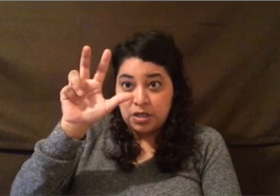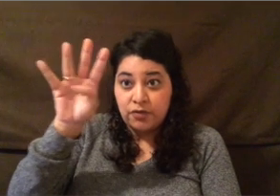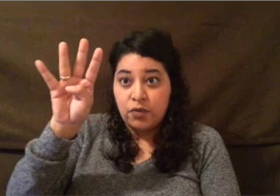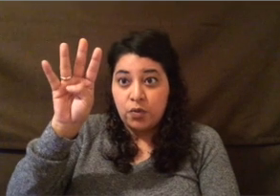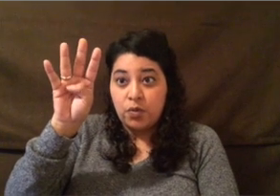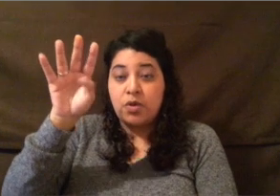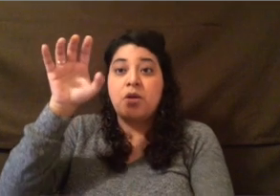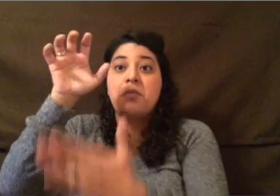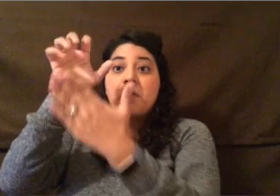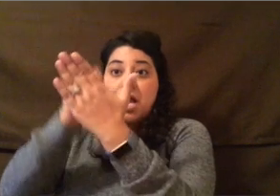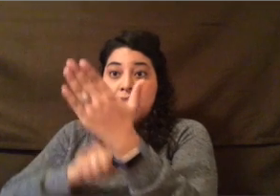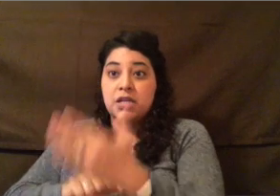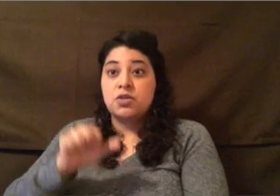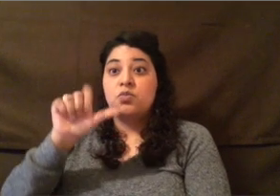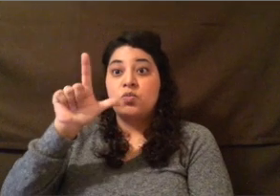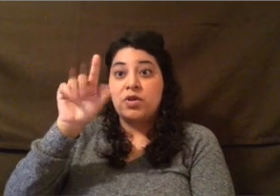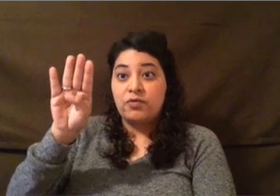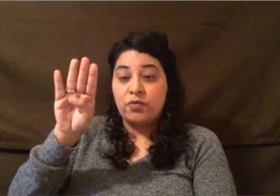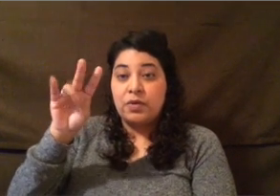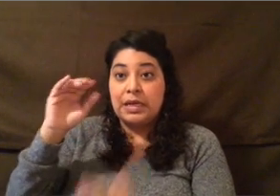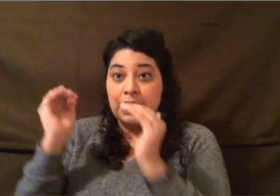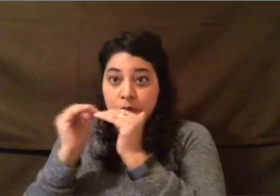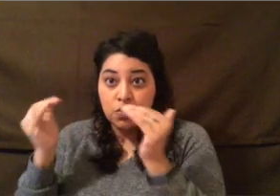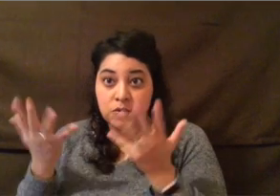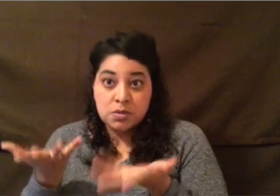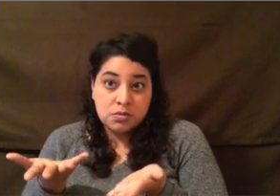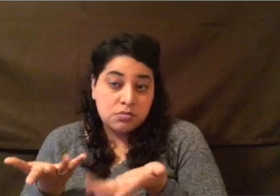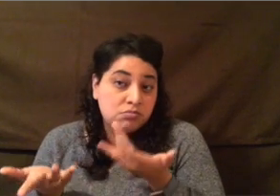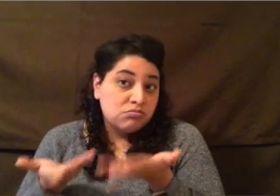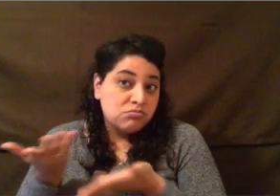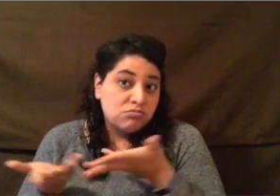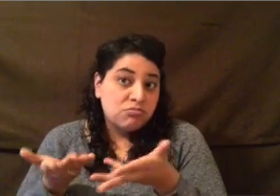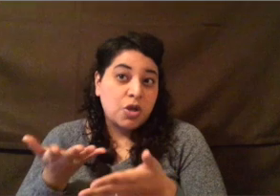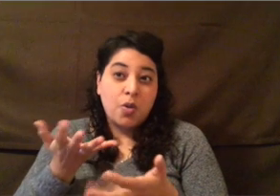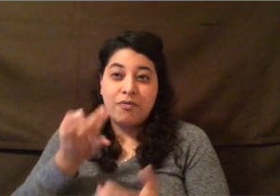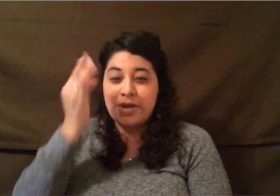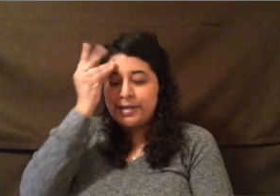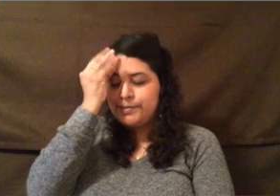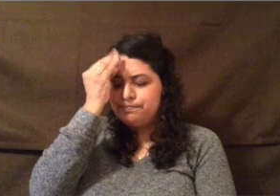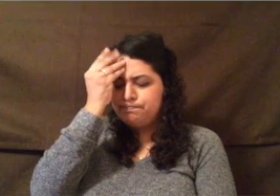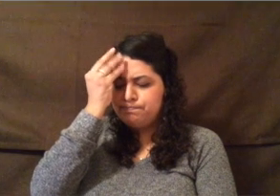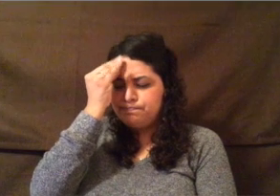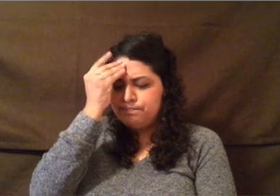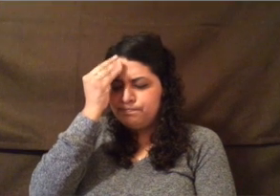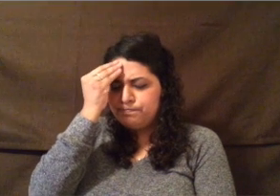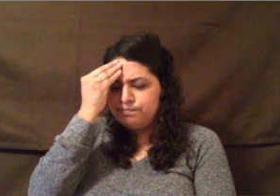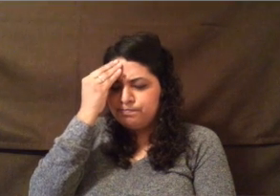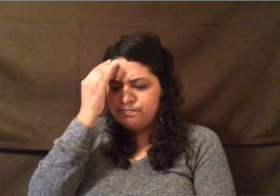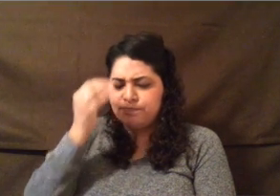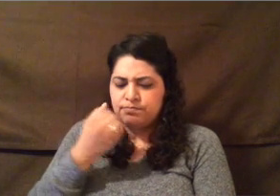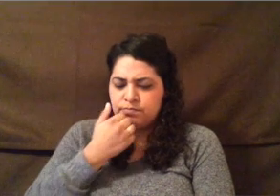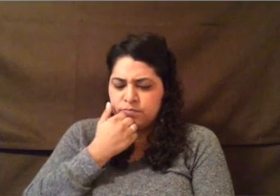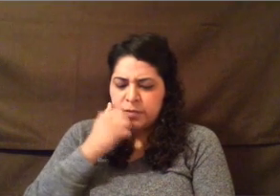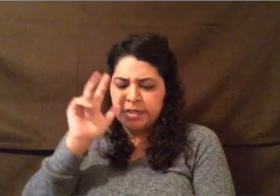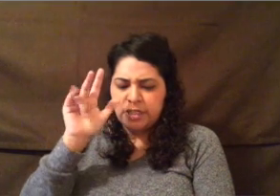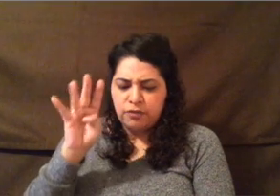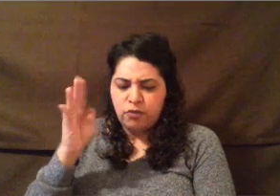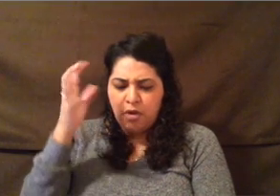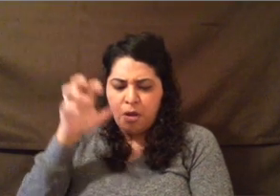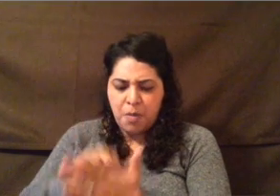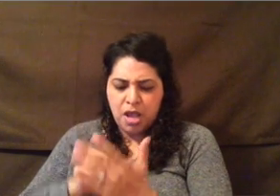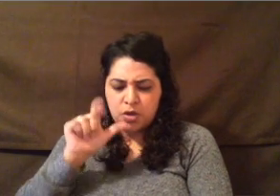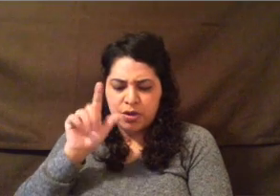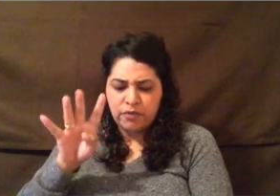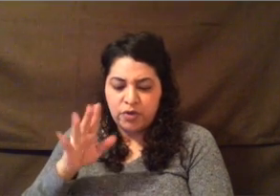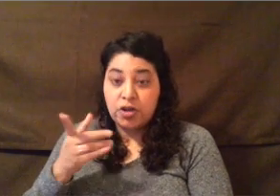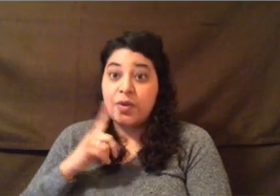34 minus 24. And I want you to take a moment and just think about that setup. 34 minus 24. What's your